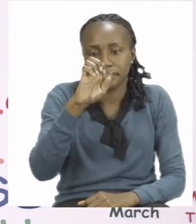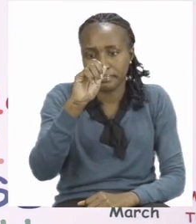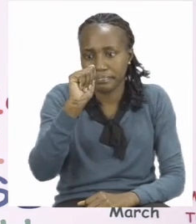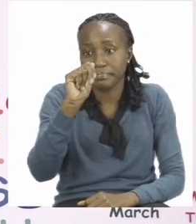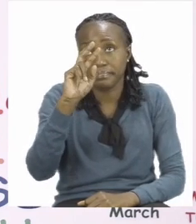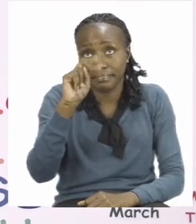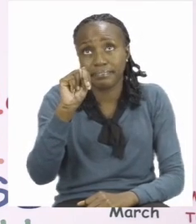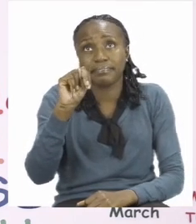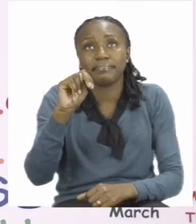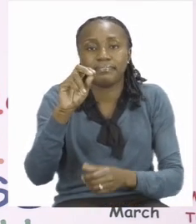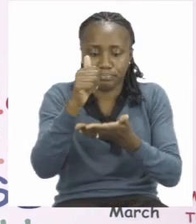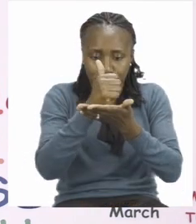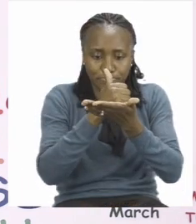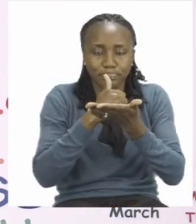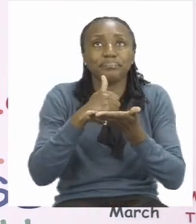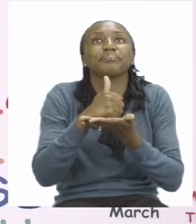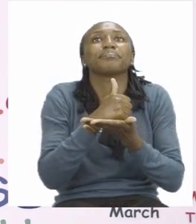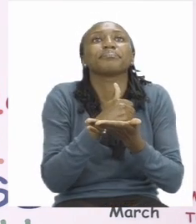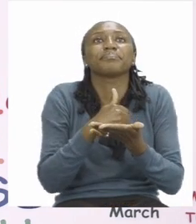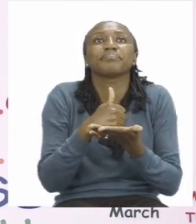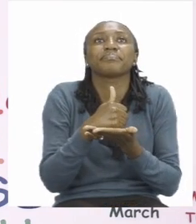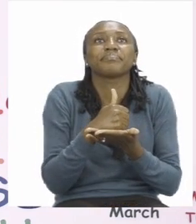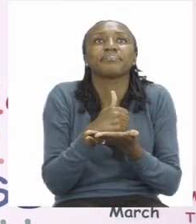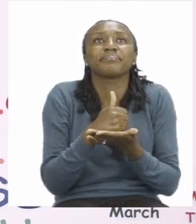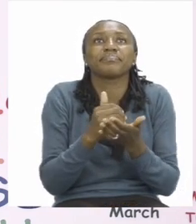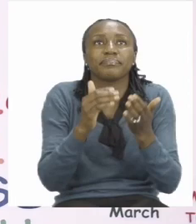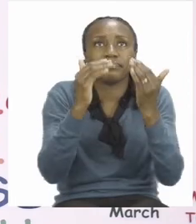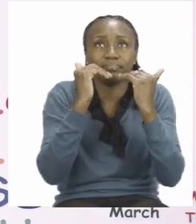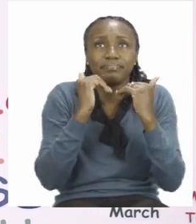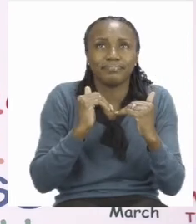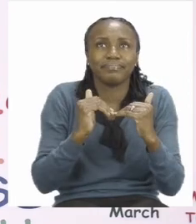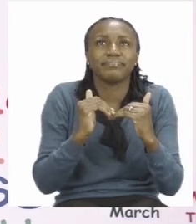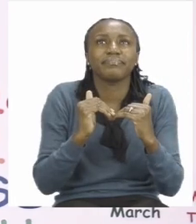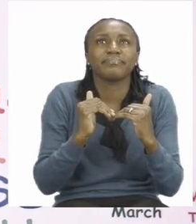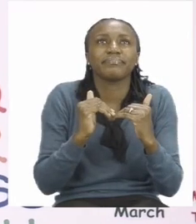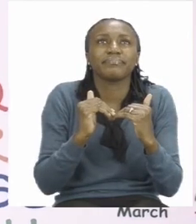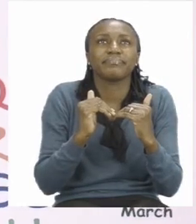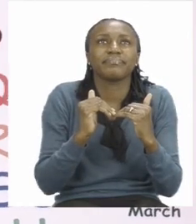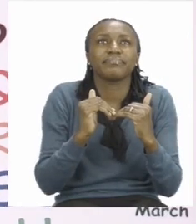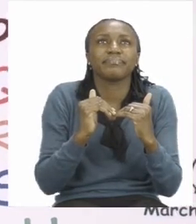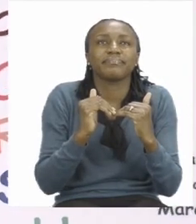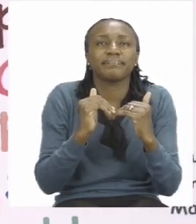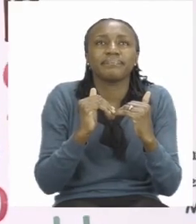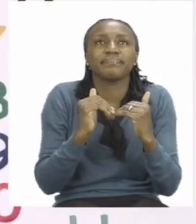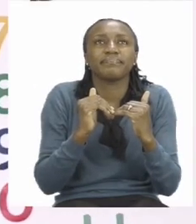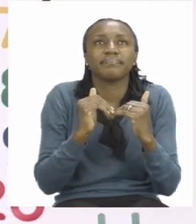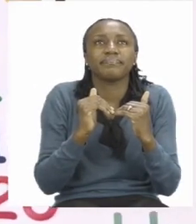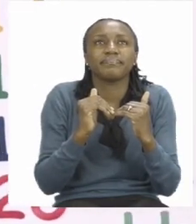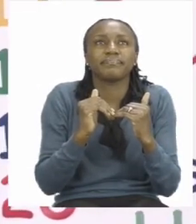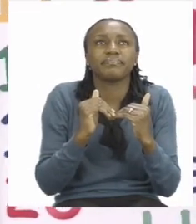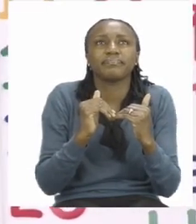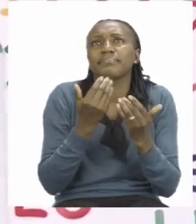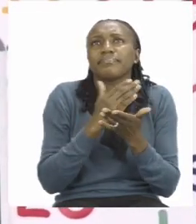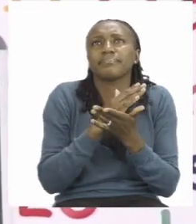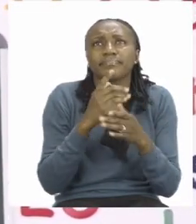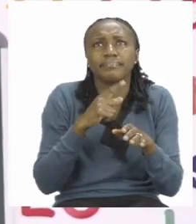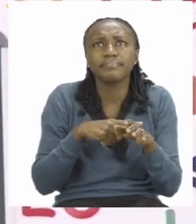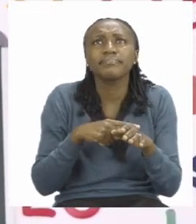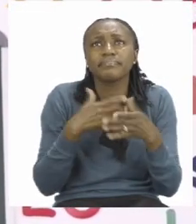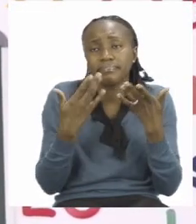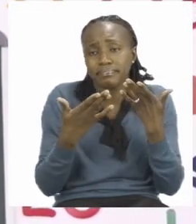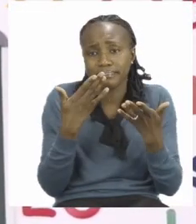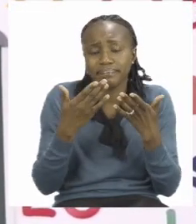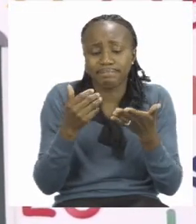clean. Good job. The next one is the important one that I told you, that sometimes something can be nice and pure